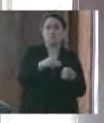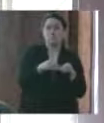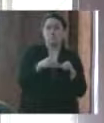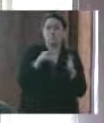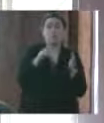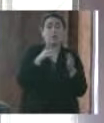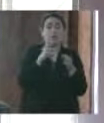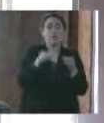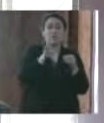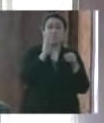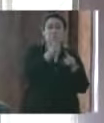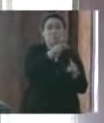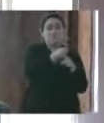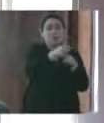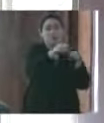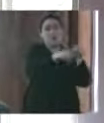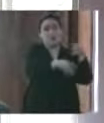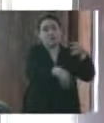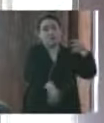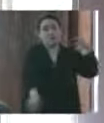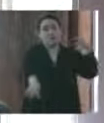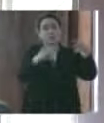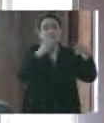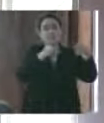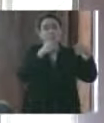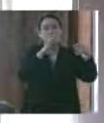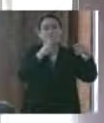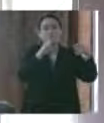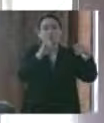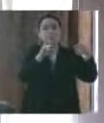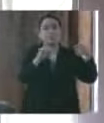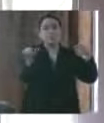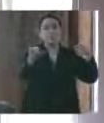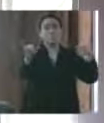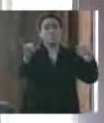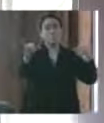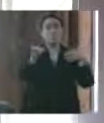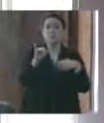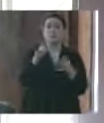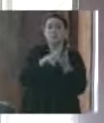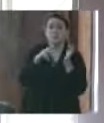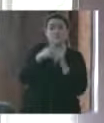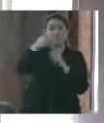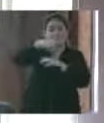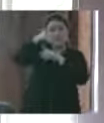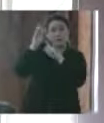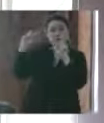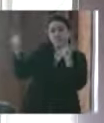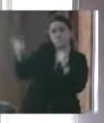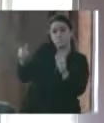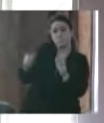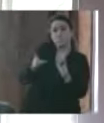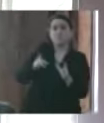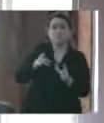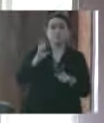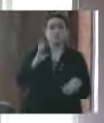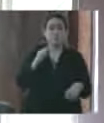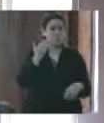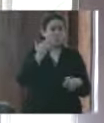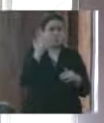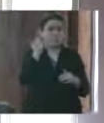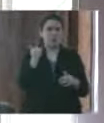wildlife across all of Asia. We know what's causing the decline in numbers of wild tigers: illegal